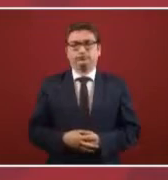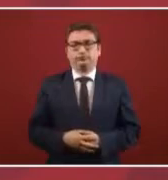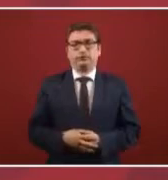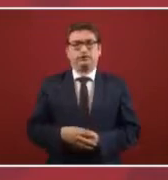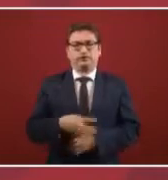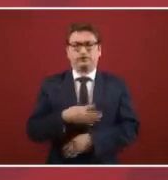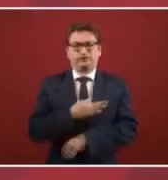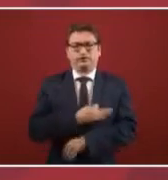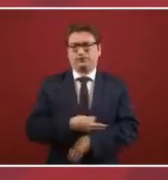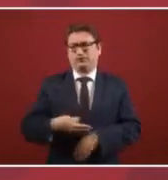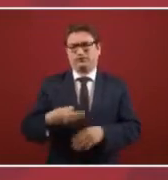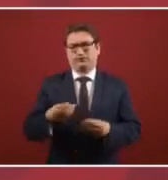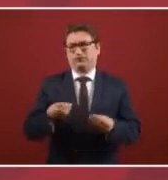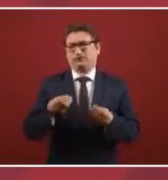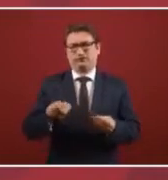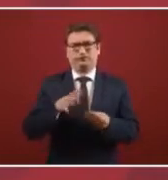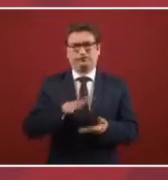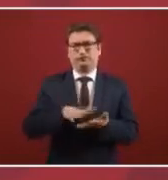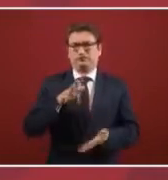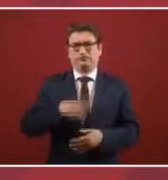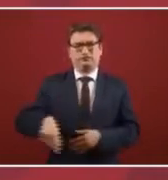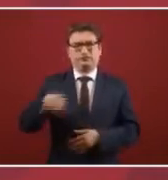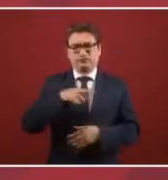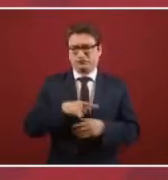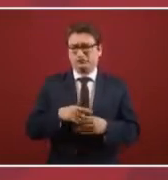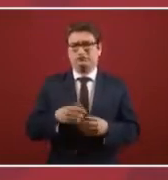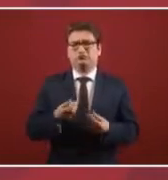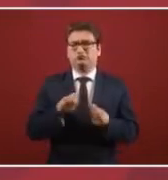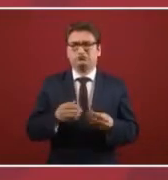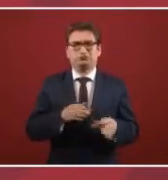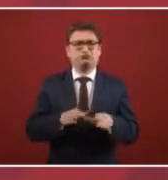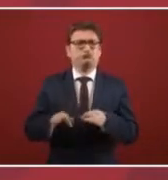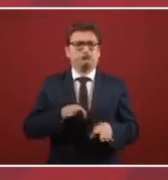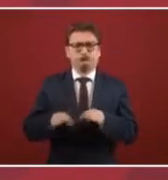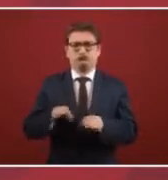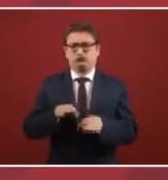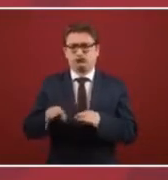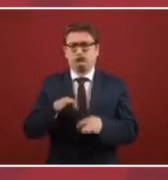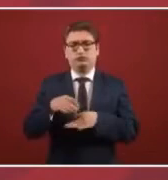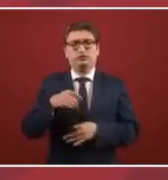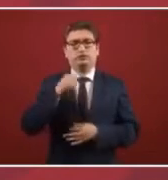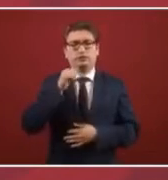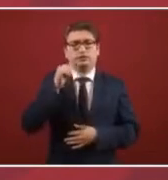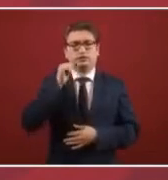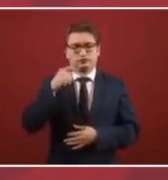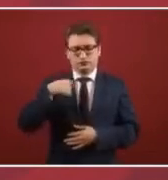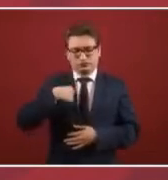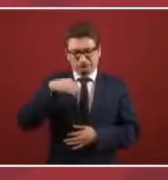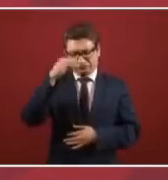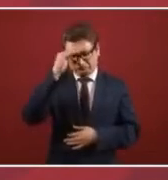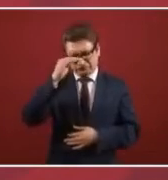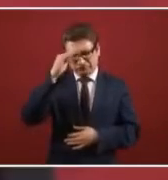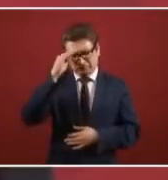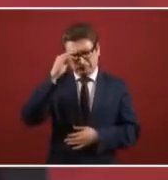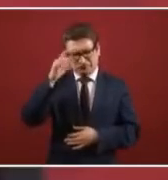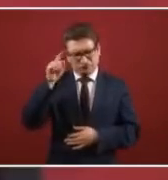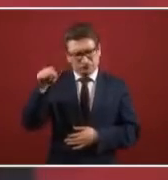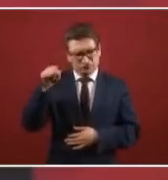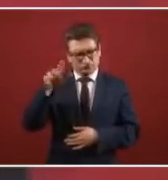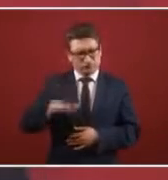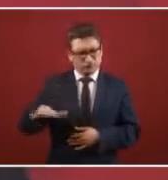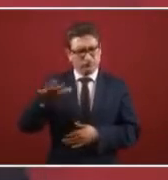familias completas. Son muy The whole trabajadores. family works. They're very hard Ayer workers. tenía yo pensado And yesterday I was thinking de